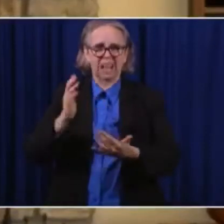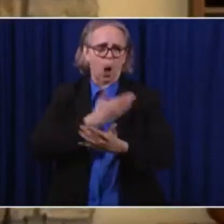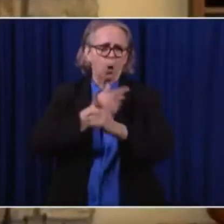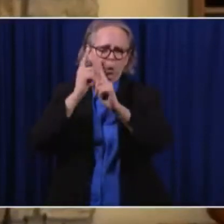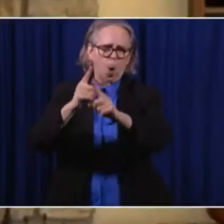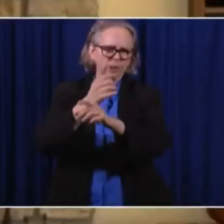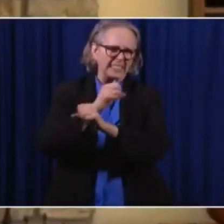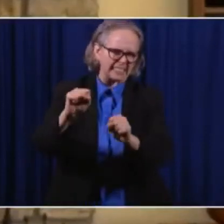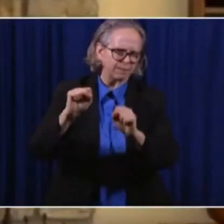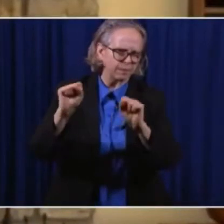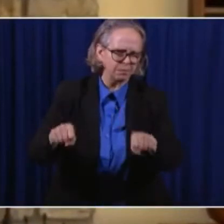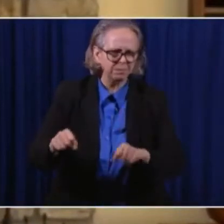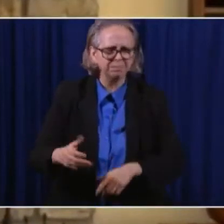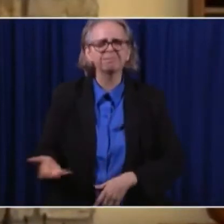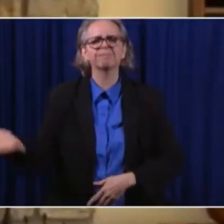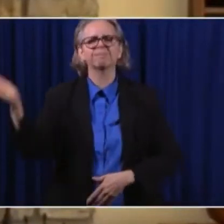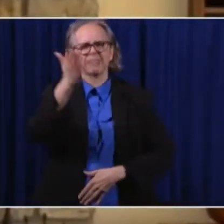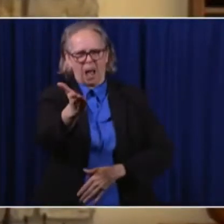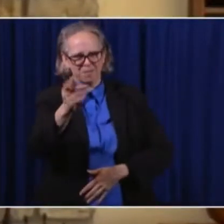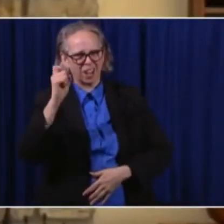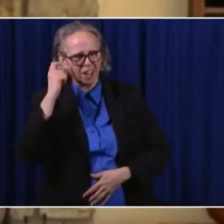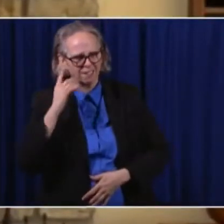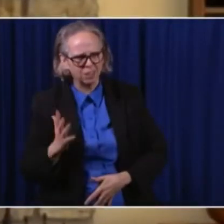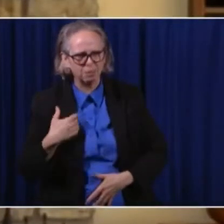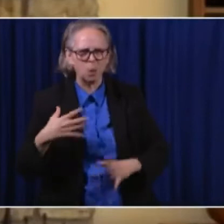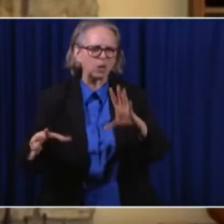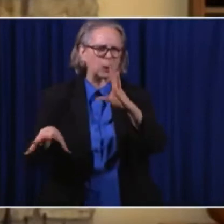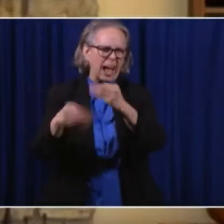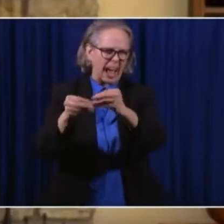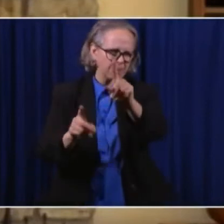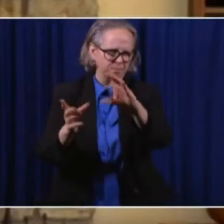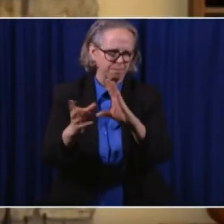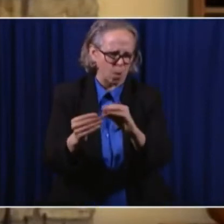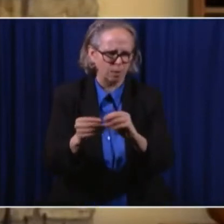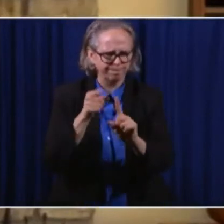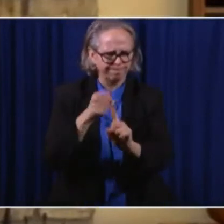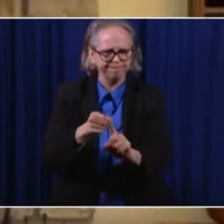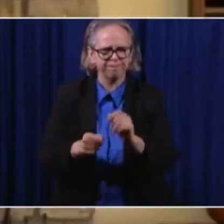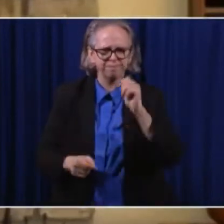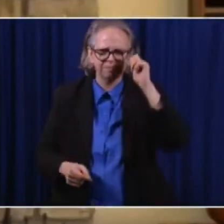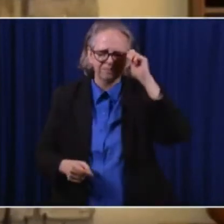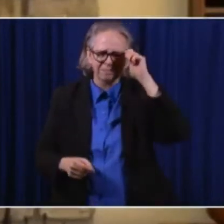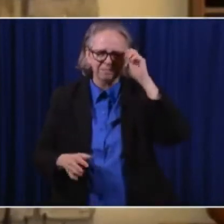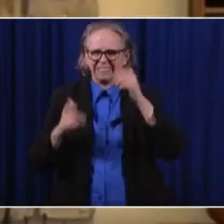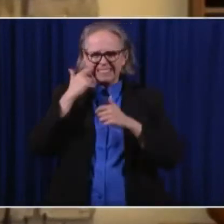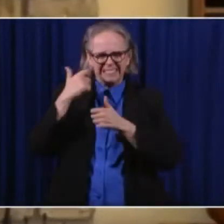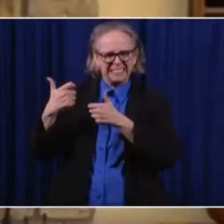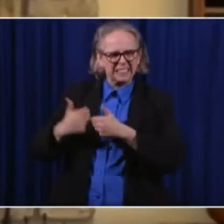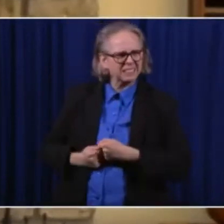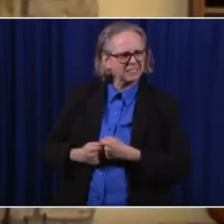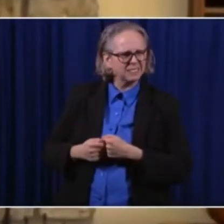just add, Matt Donahue has texted me, non-compliance is a violation